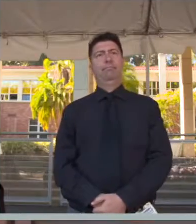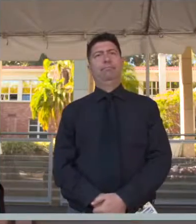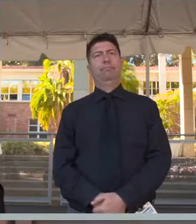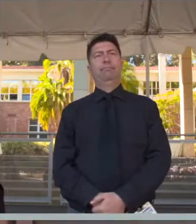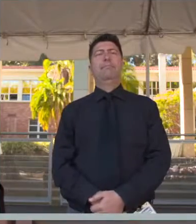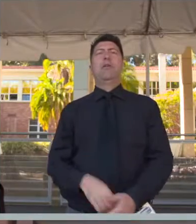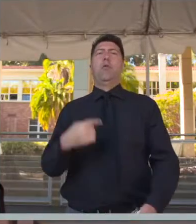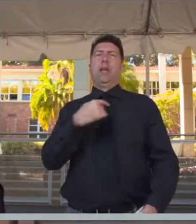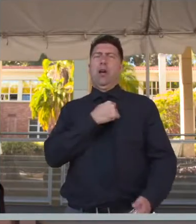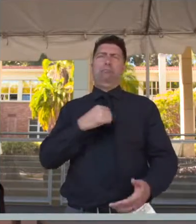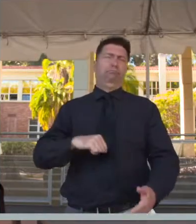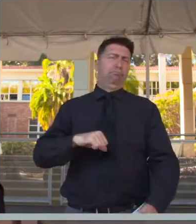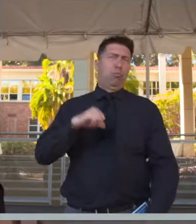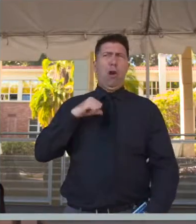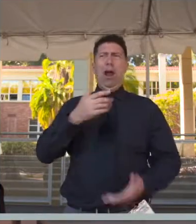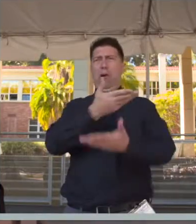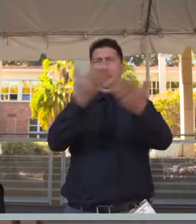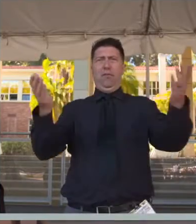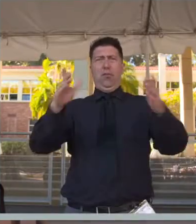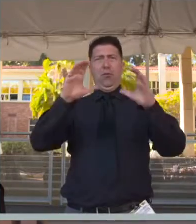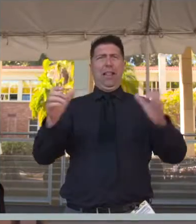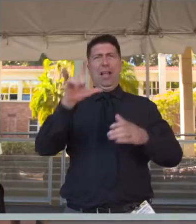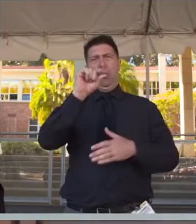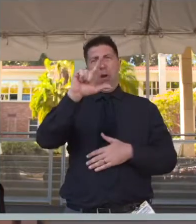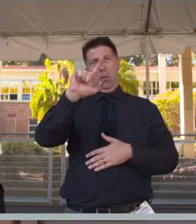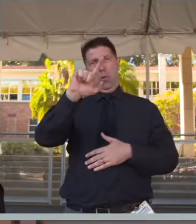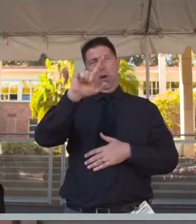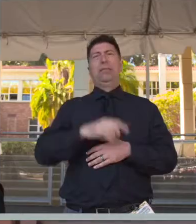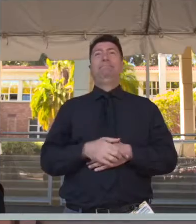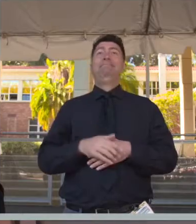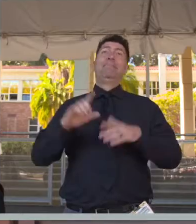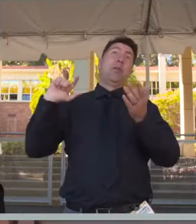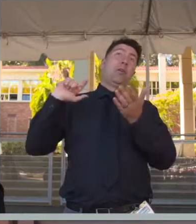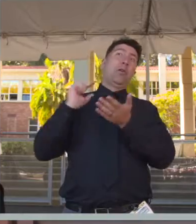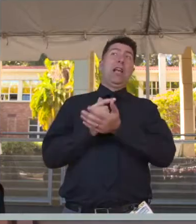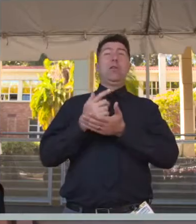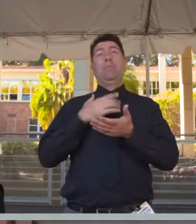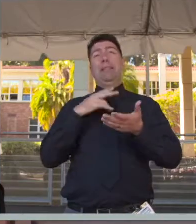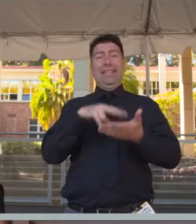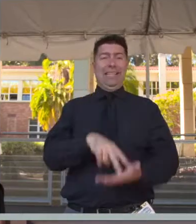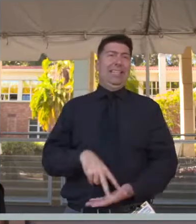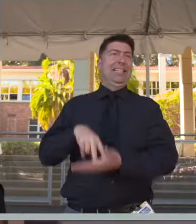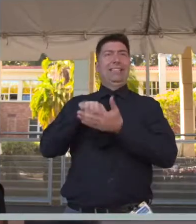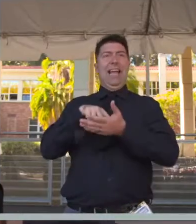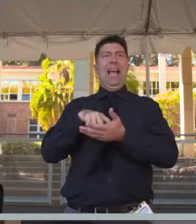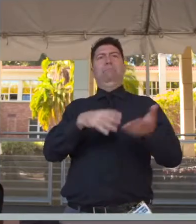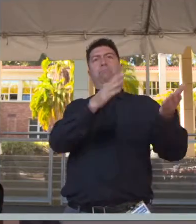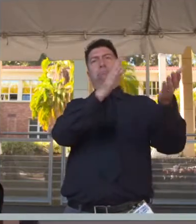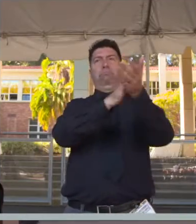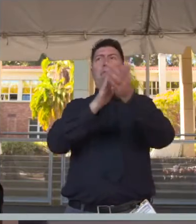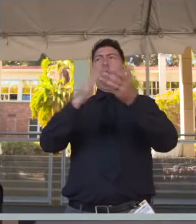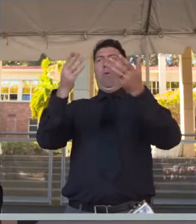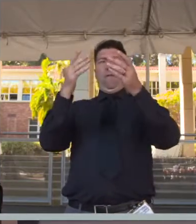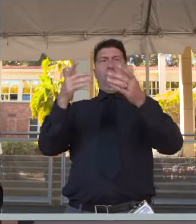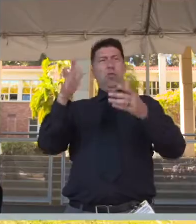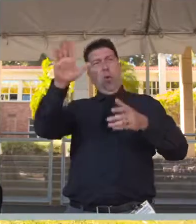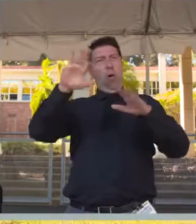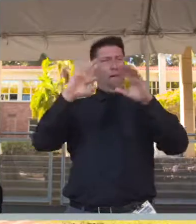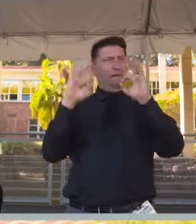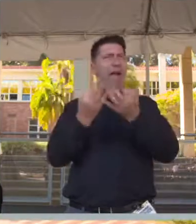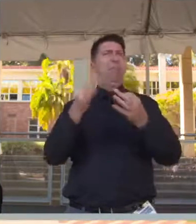We are so very proud of you, class of 2021. Graduates, please stand and be acknowledged by your family and